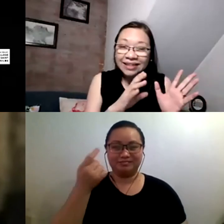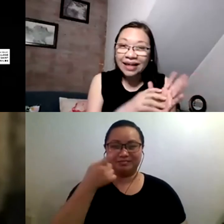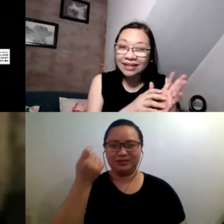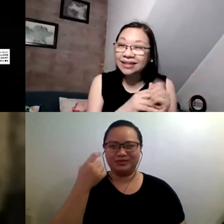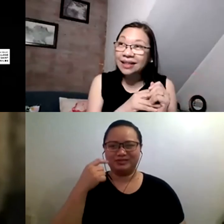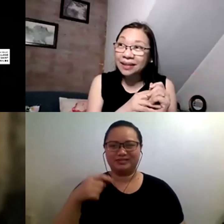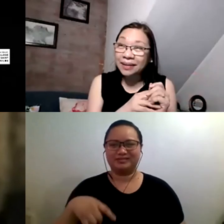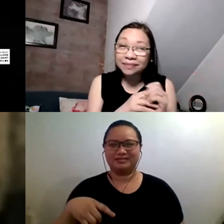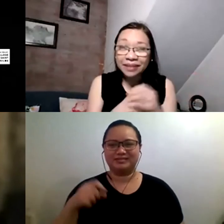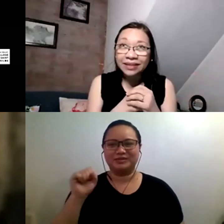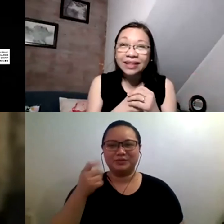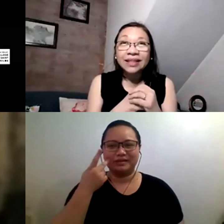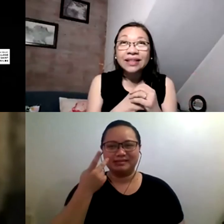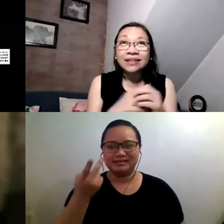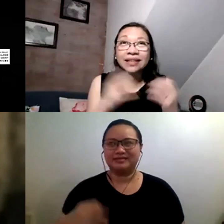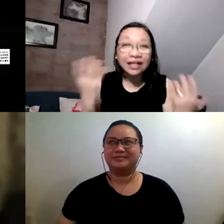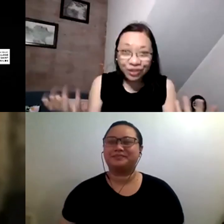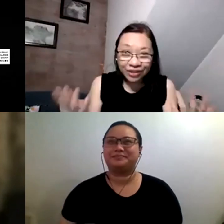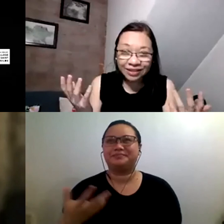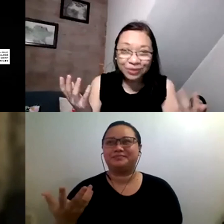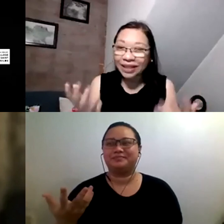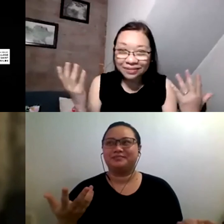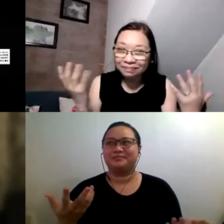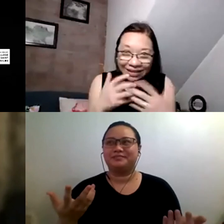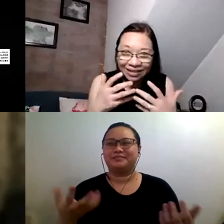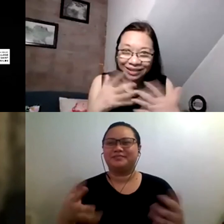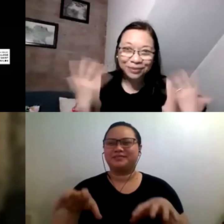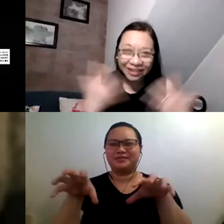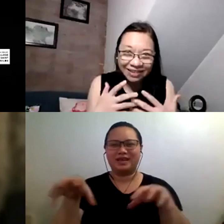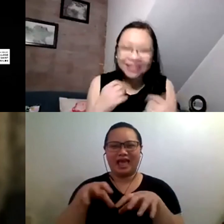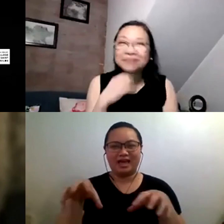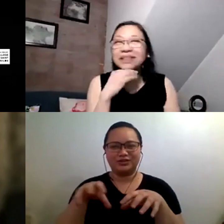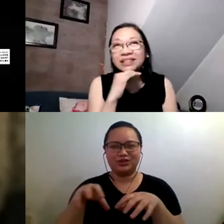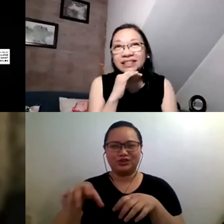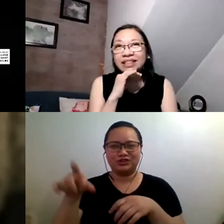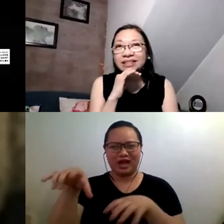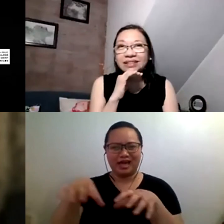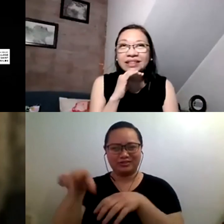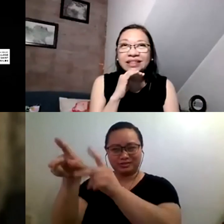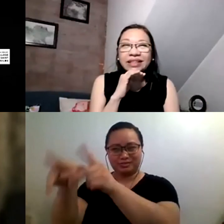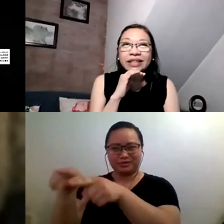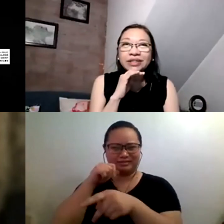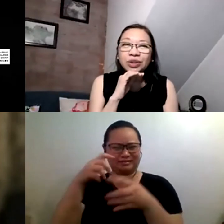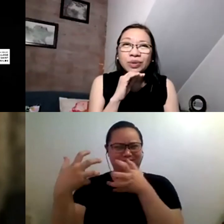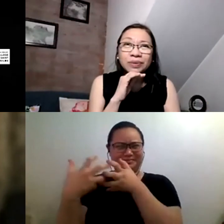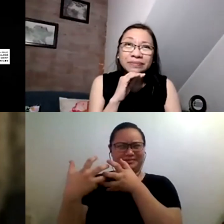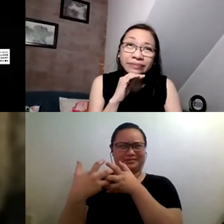not parang the actions do not match the words that are being said. And